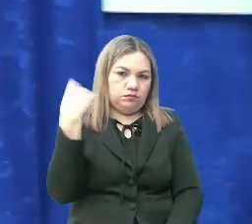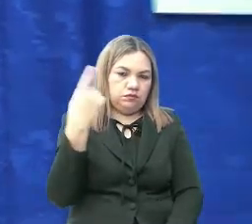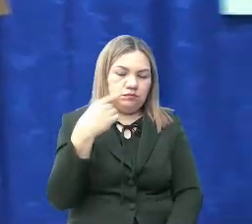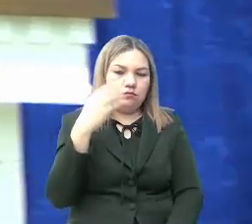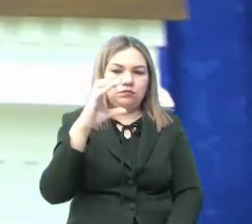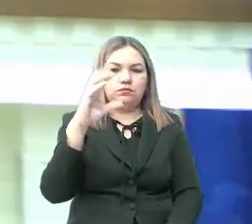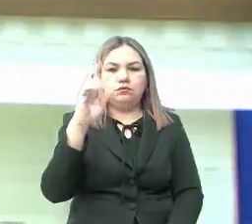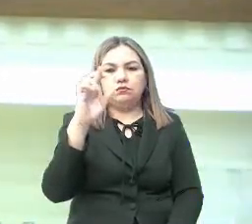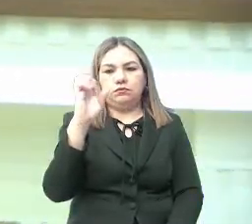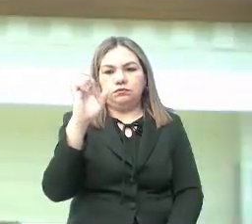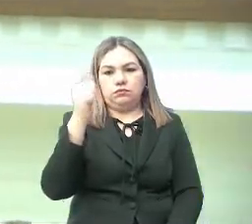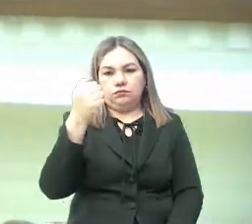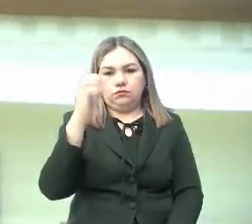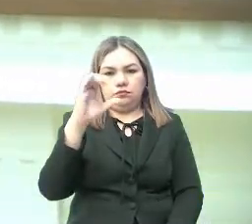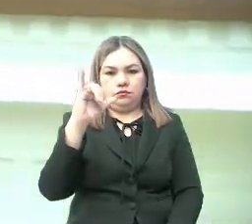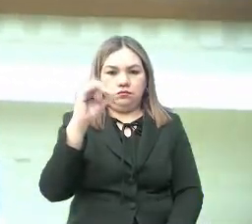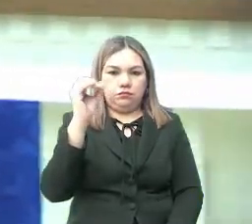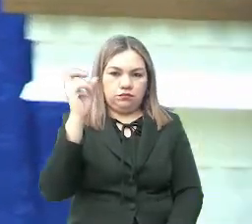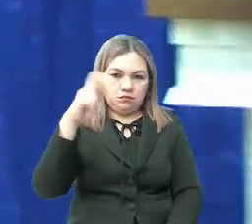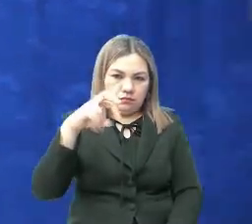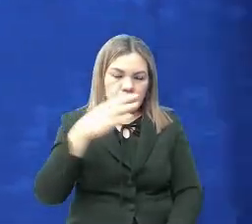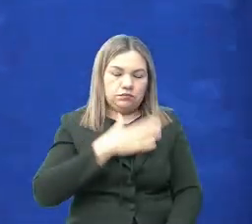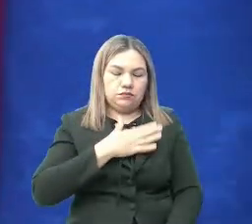the creation.